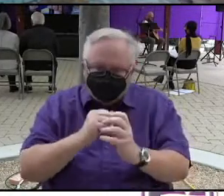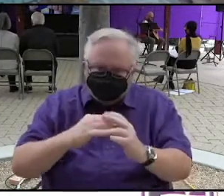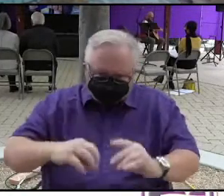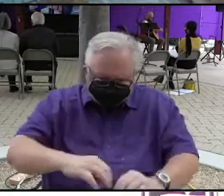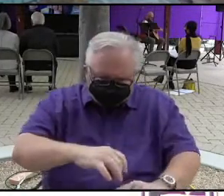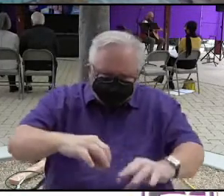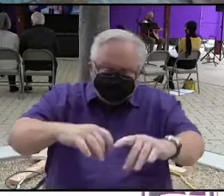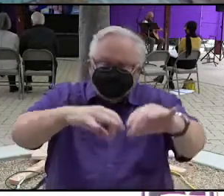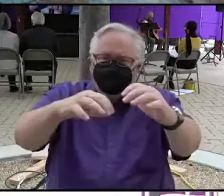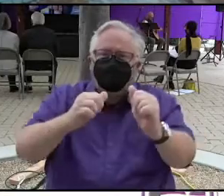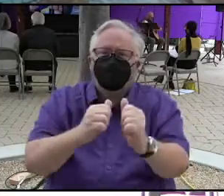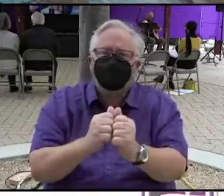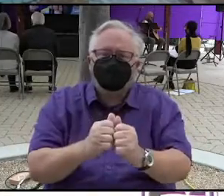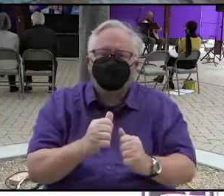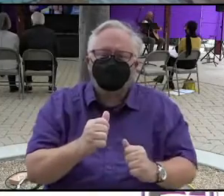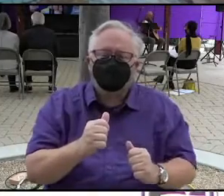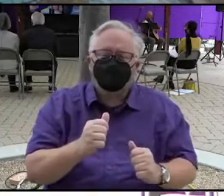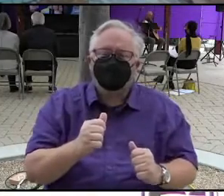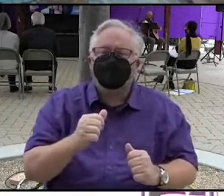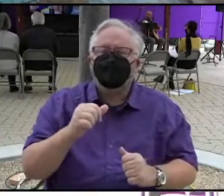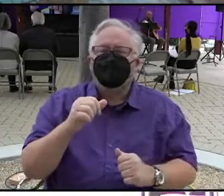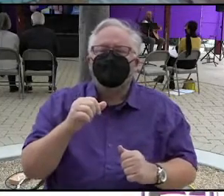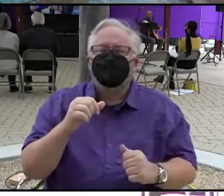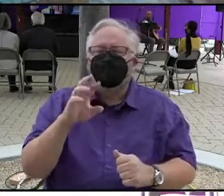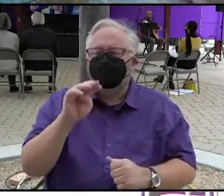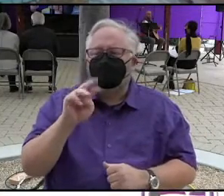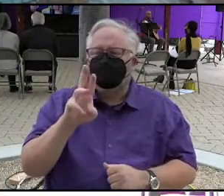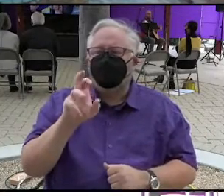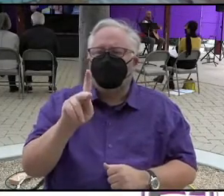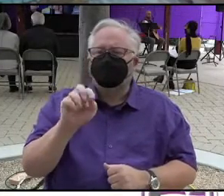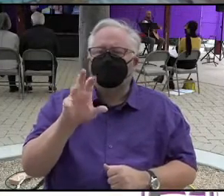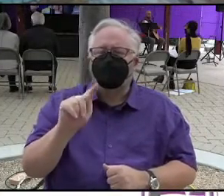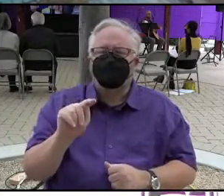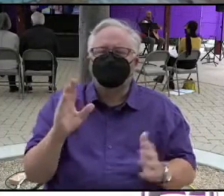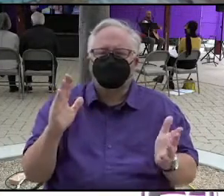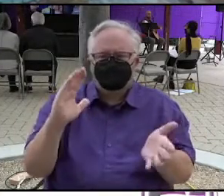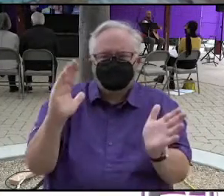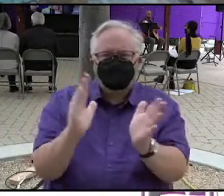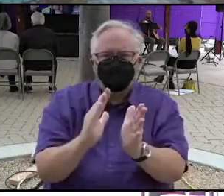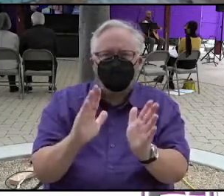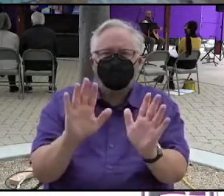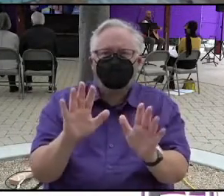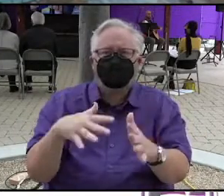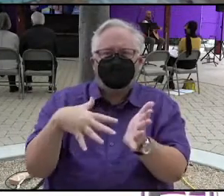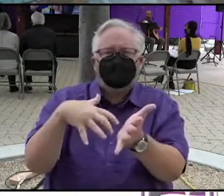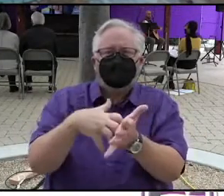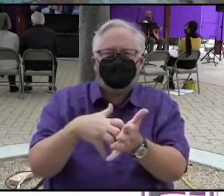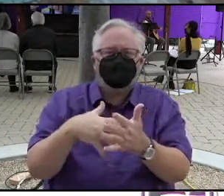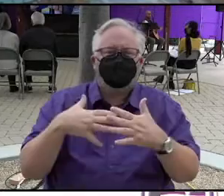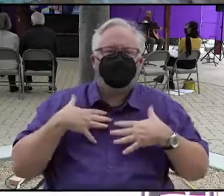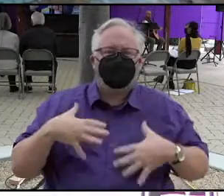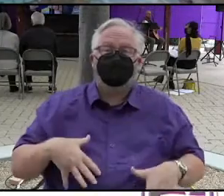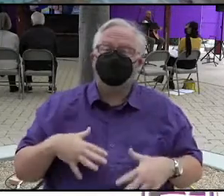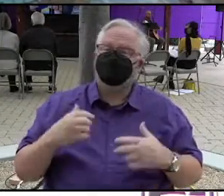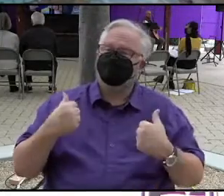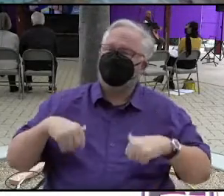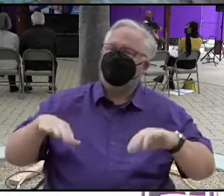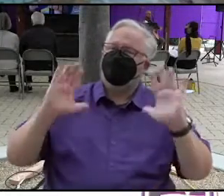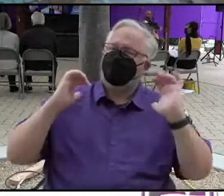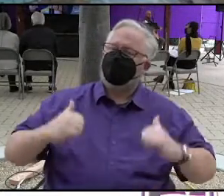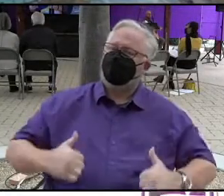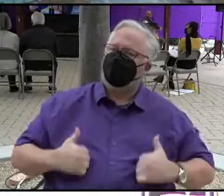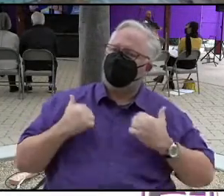small, limp body of the muskrat. He had given his life to aid this helpless